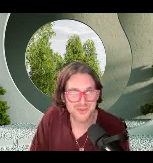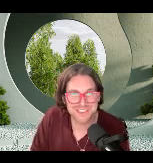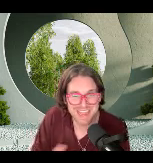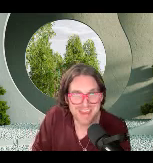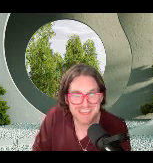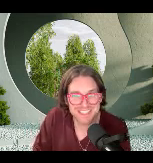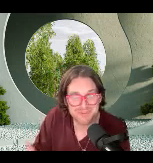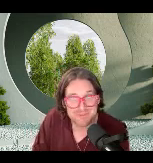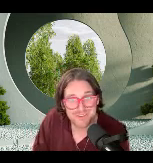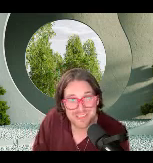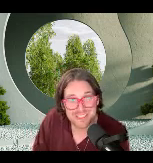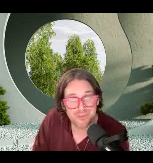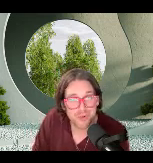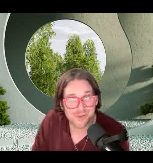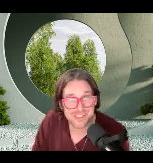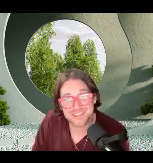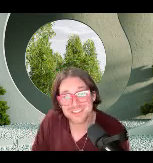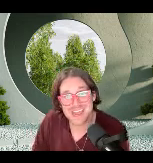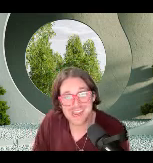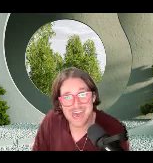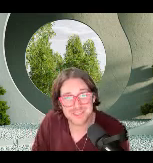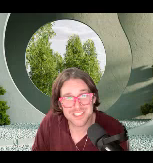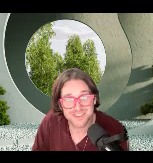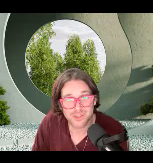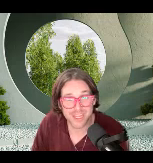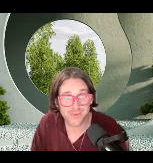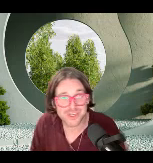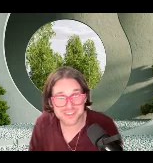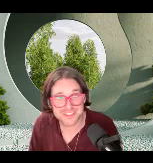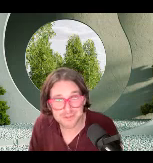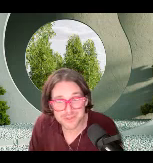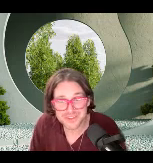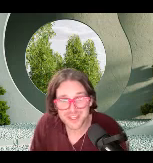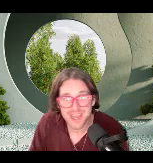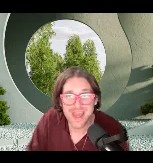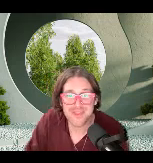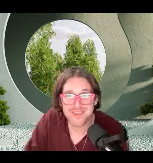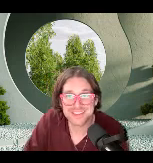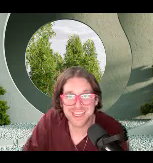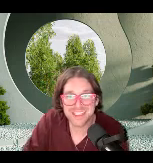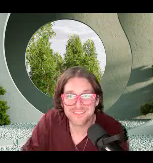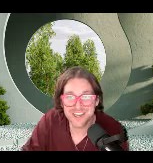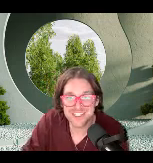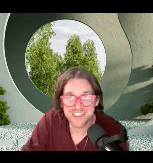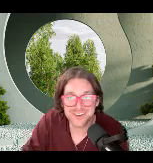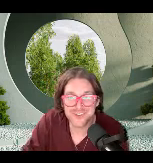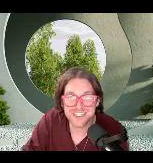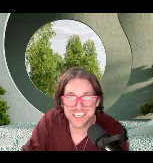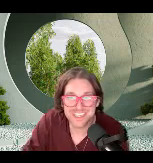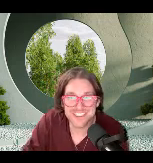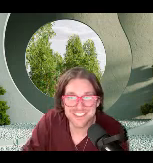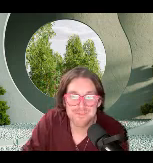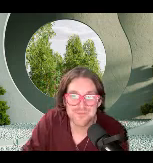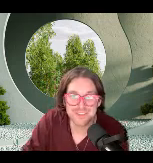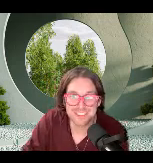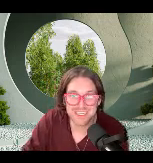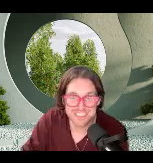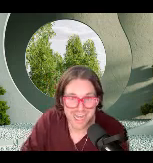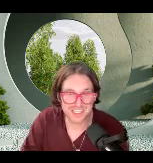ways? Once they have access, we can move to the support, which is designing options for language and symbols, and then the executive functioning, which